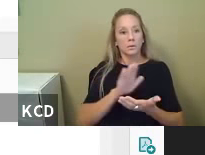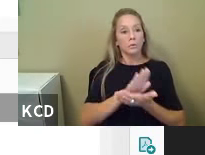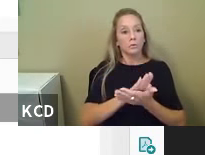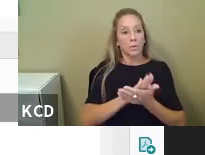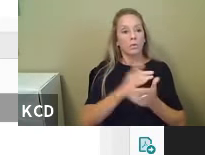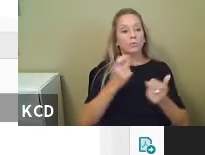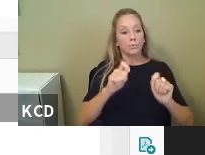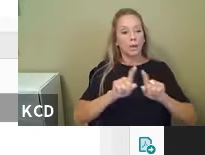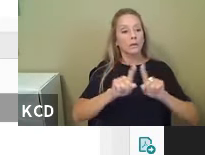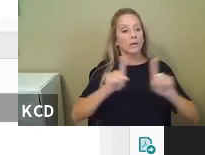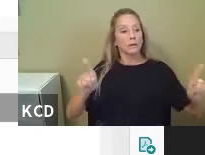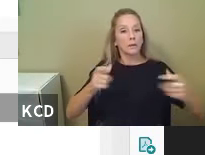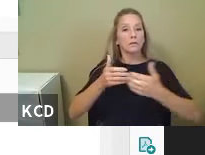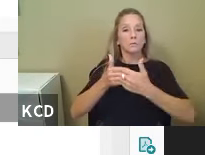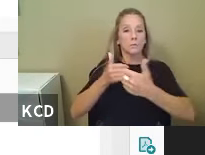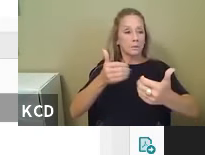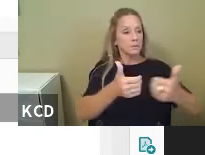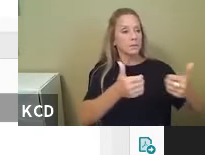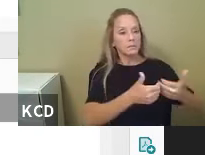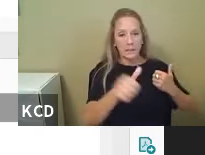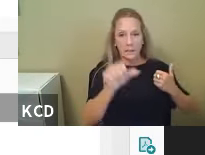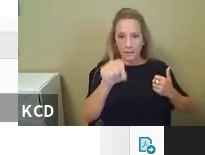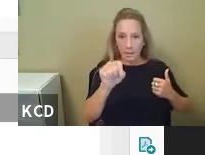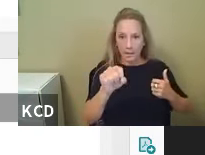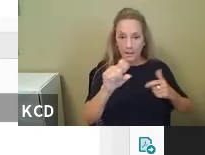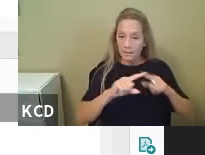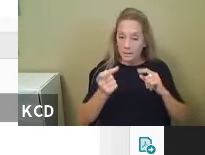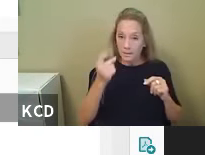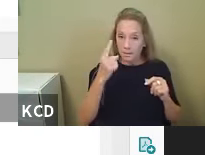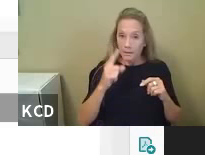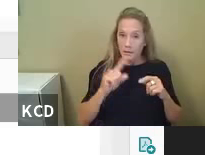doing what they can. I think the other important piece there is that